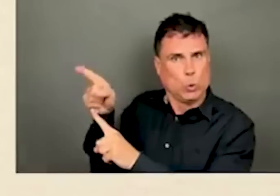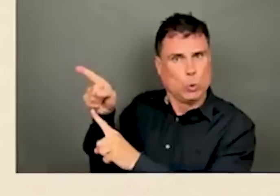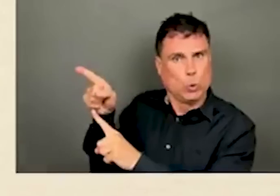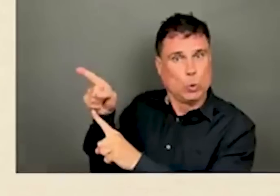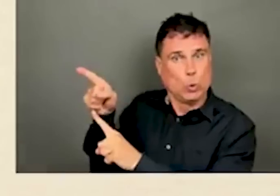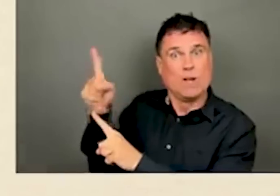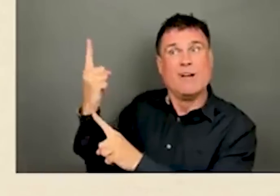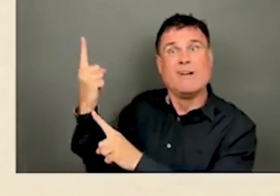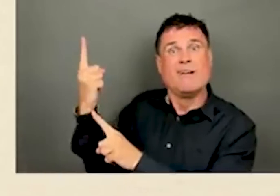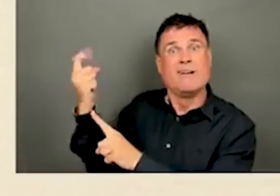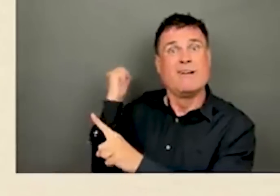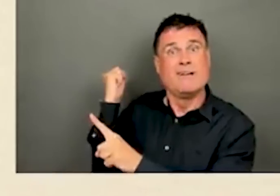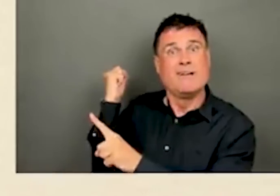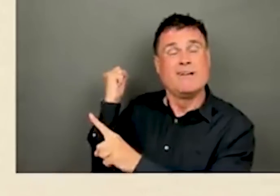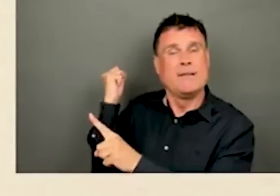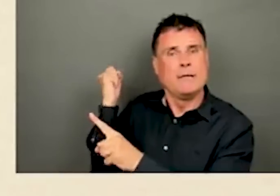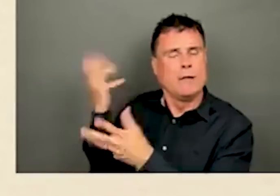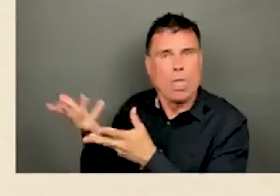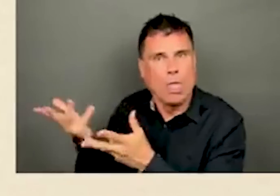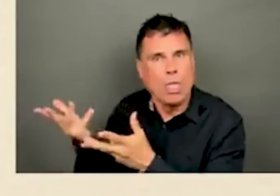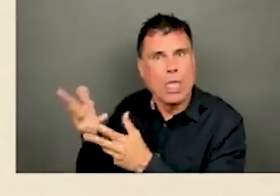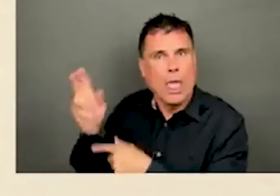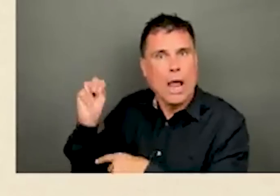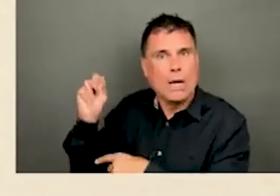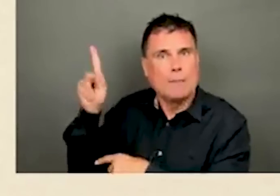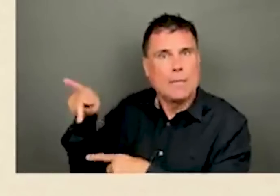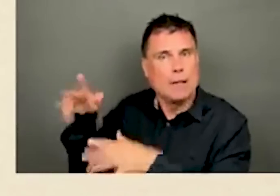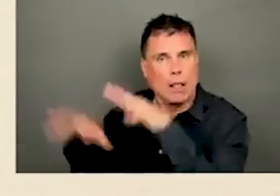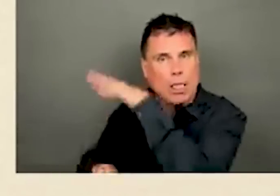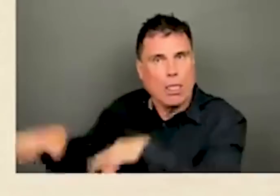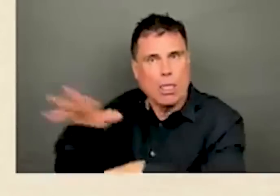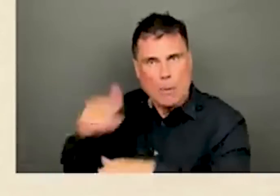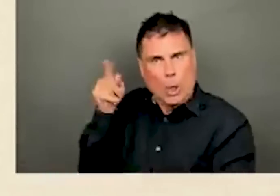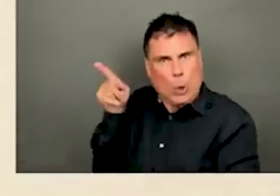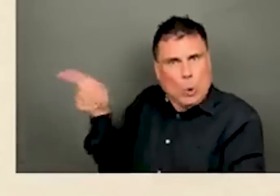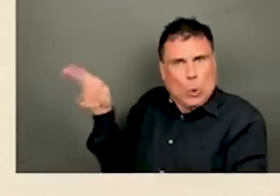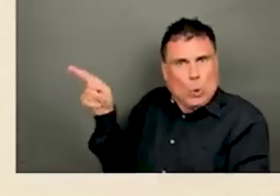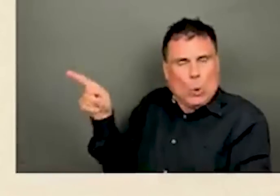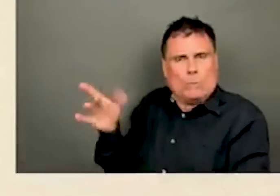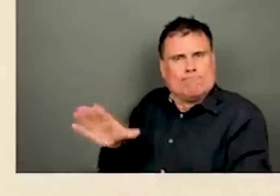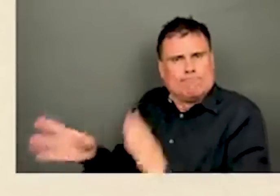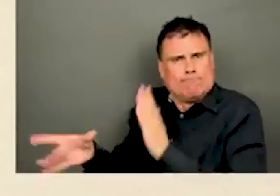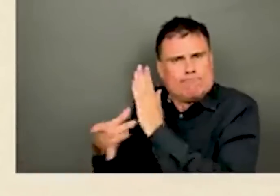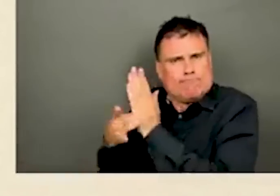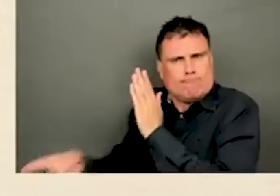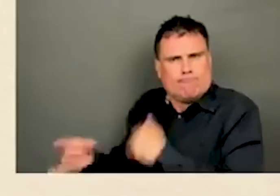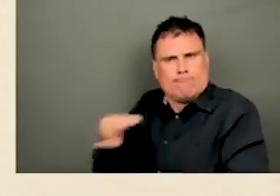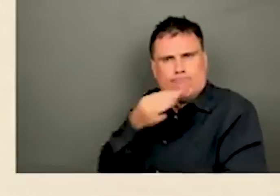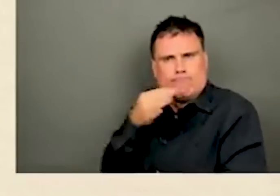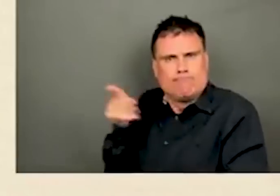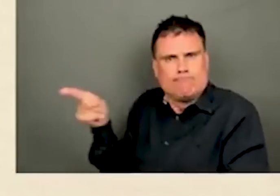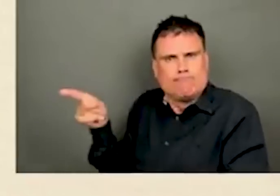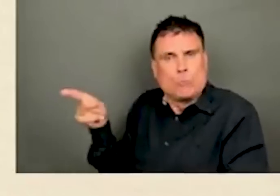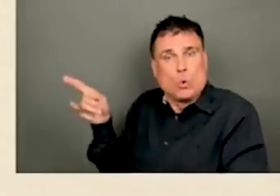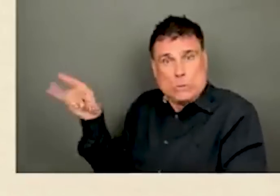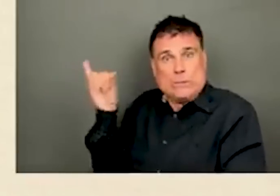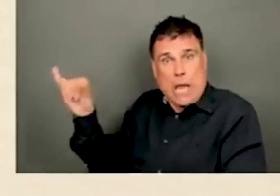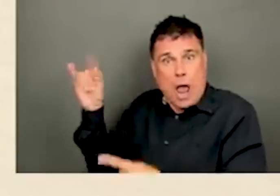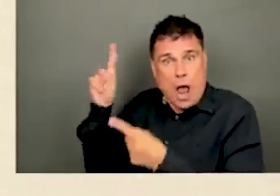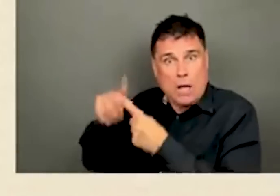is that sort of, your popularity, so to speak, is that why you decided to stay on as Premier until a new leader is